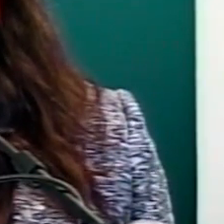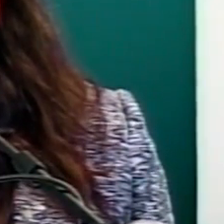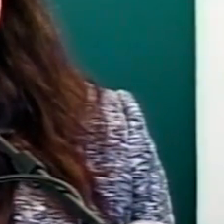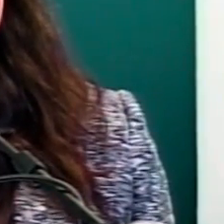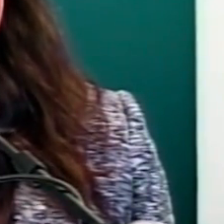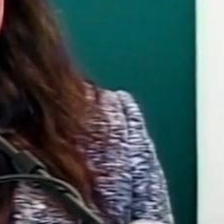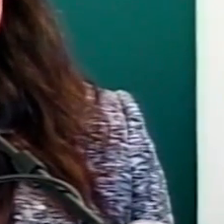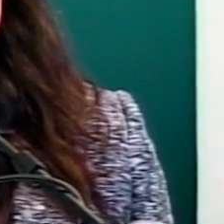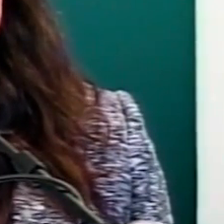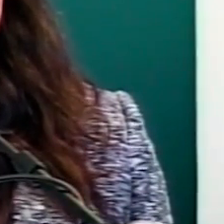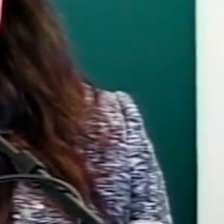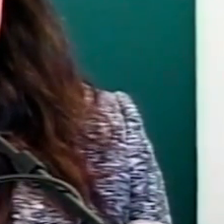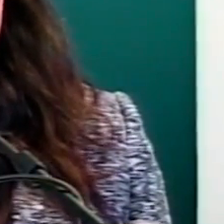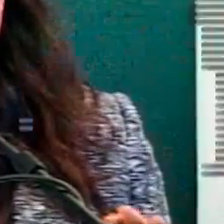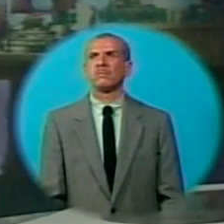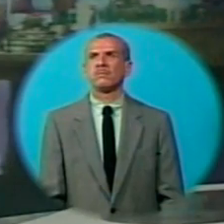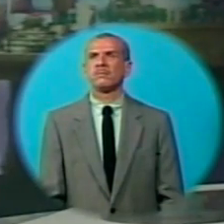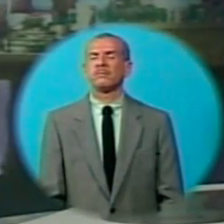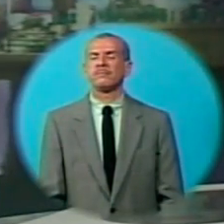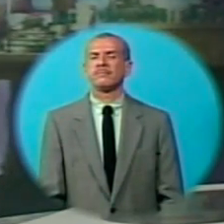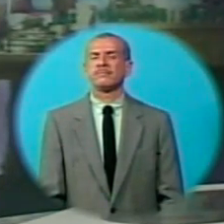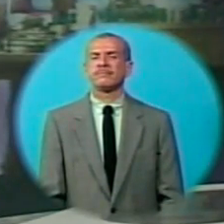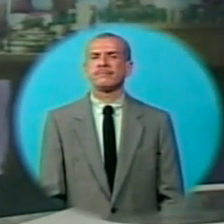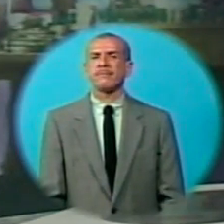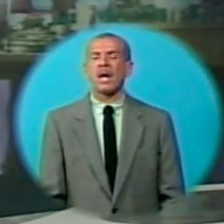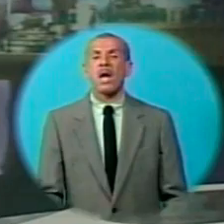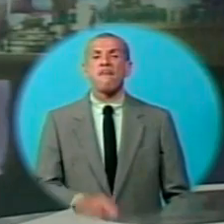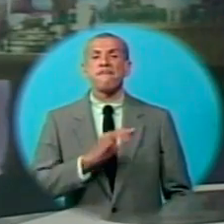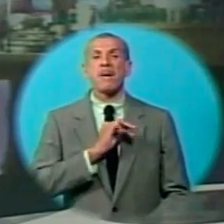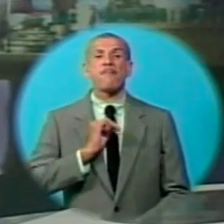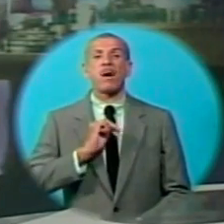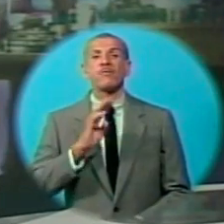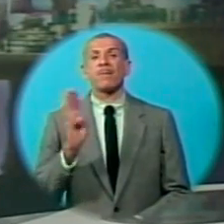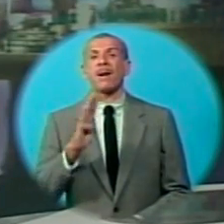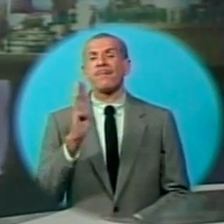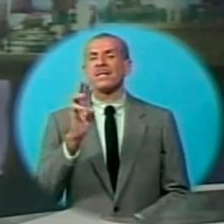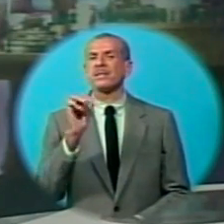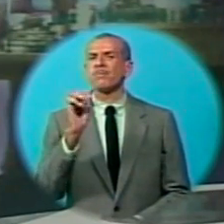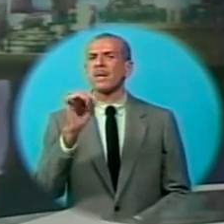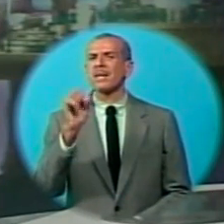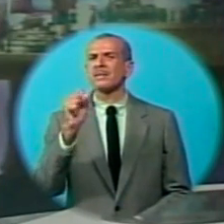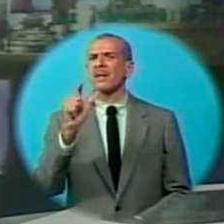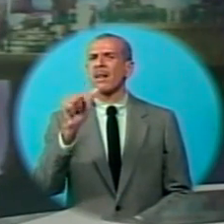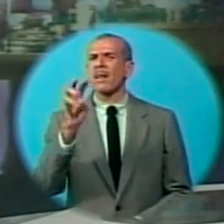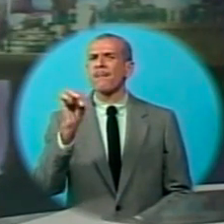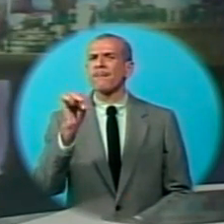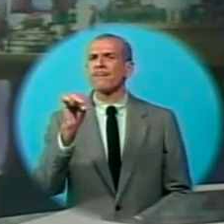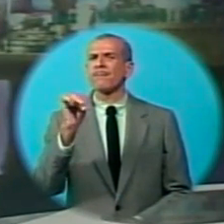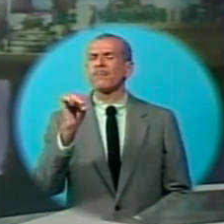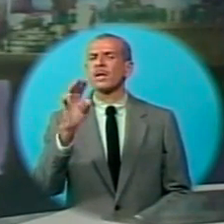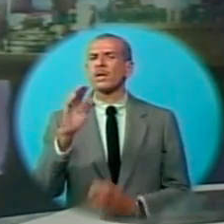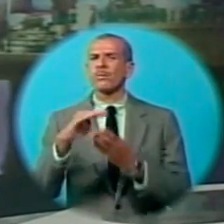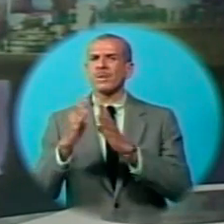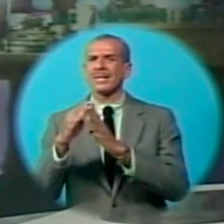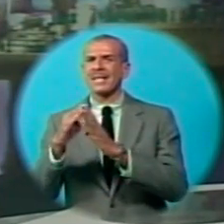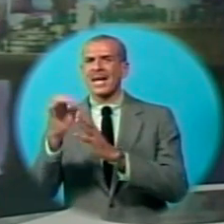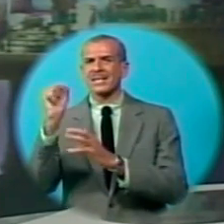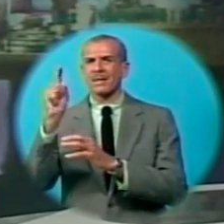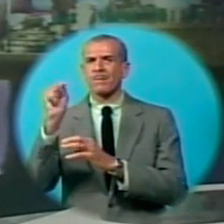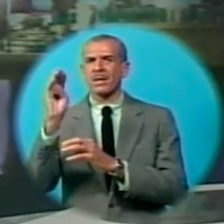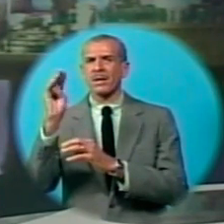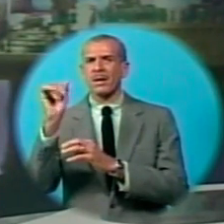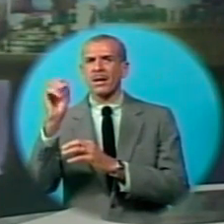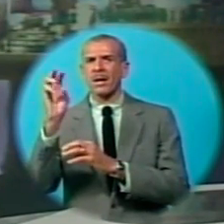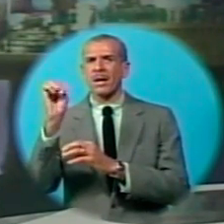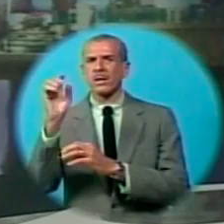its functions at the national level. A member of the Barbados Muslim community, Saber Nakuda, says the group is